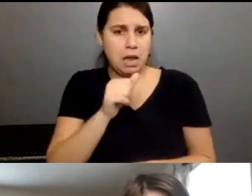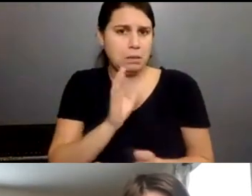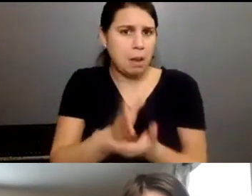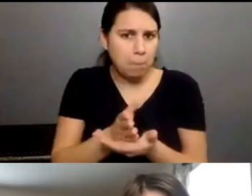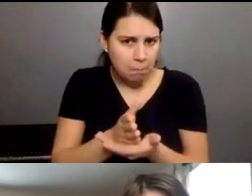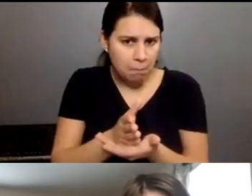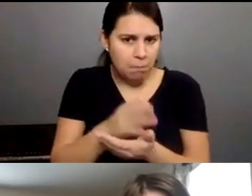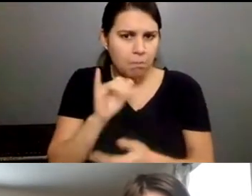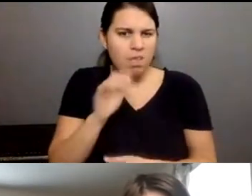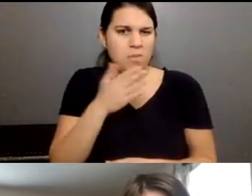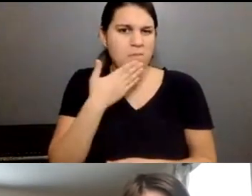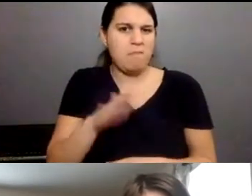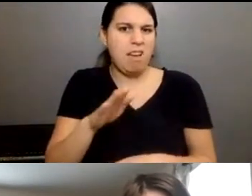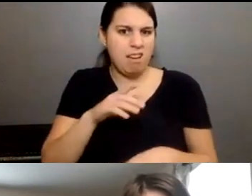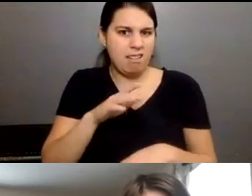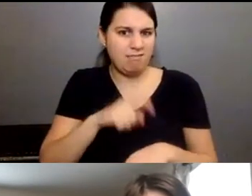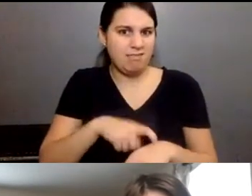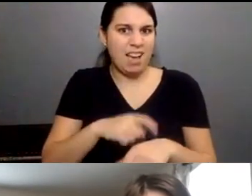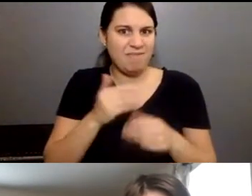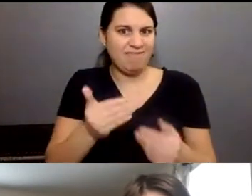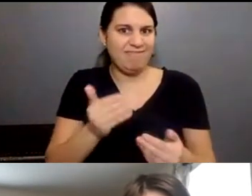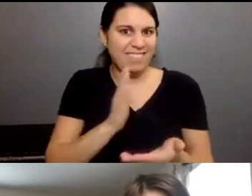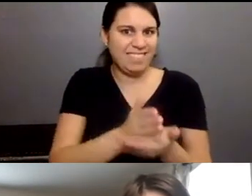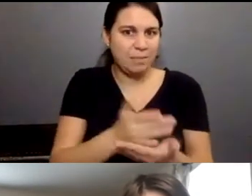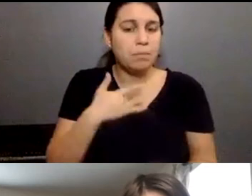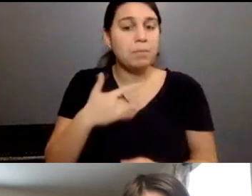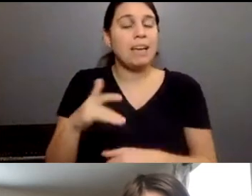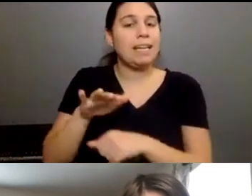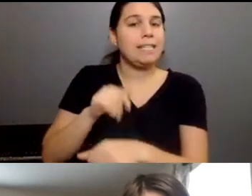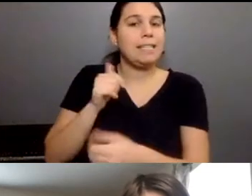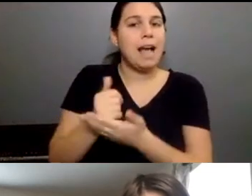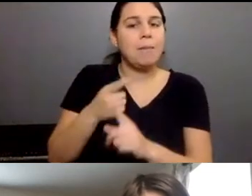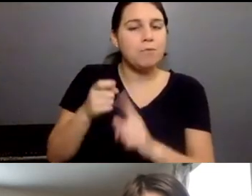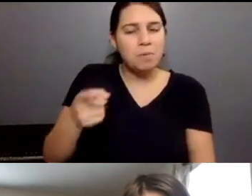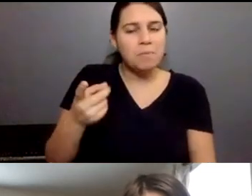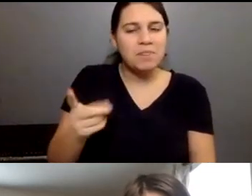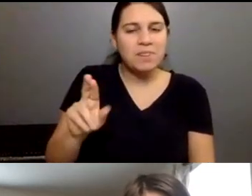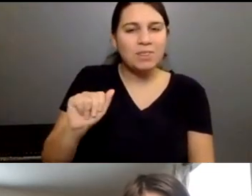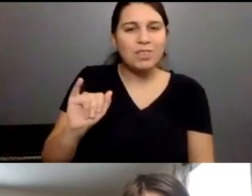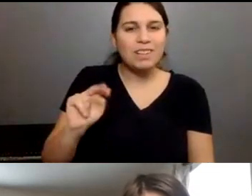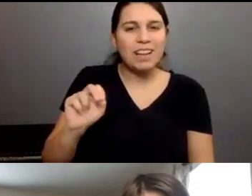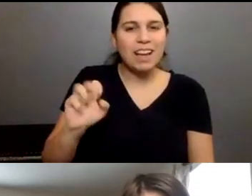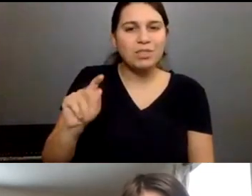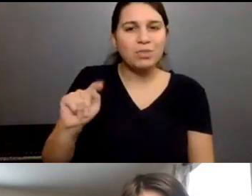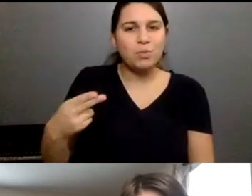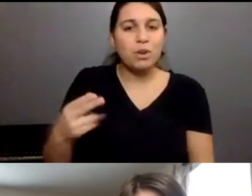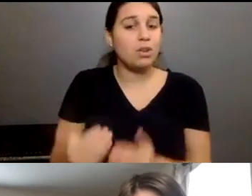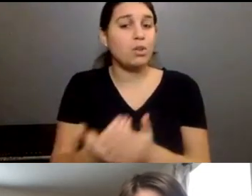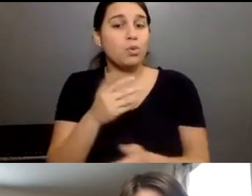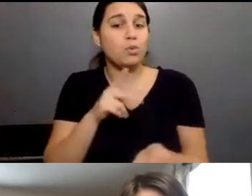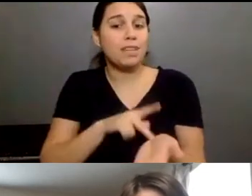would be a very bad time to stop them. We usually call for help from Dr. Ainsworth or our new psychiatric nurse